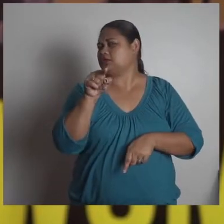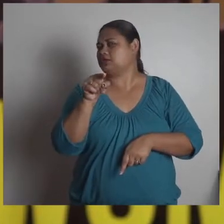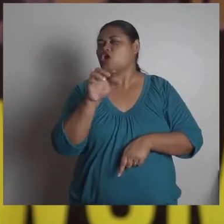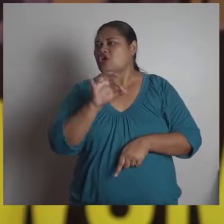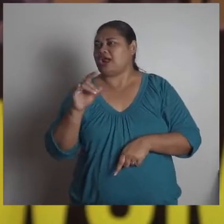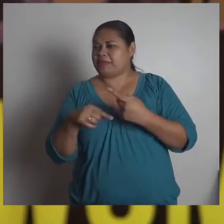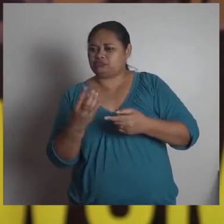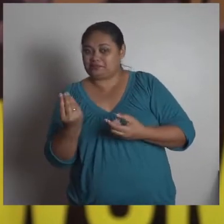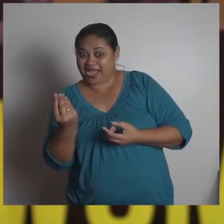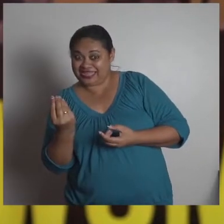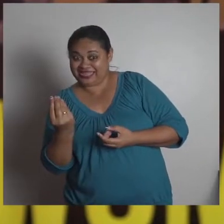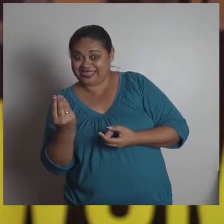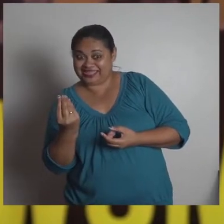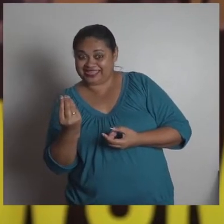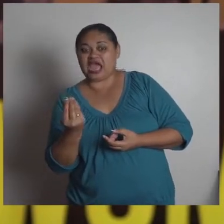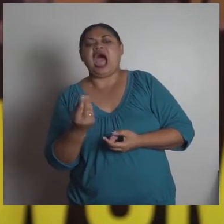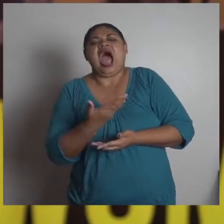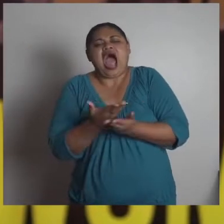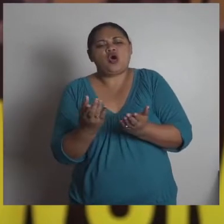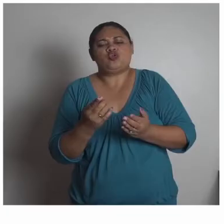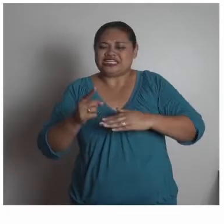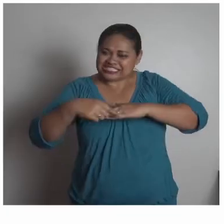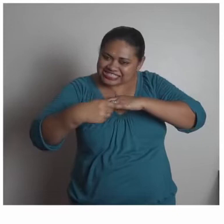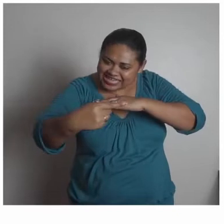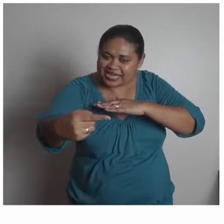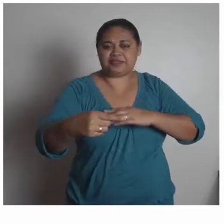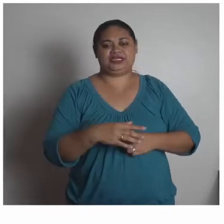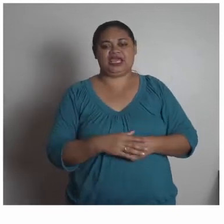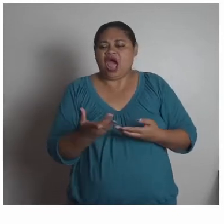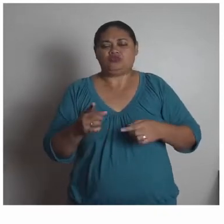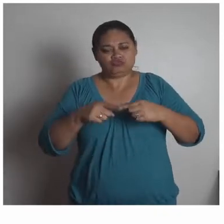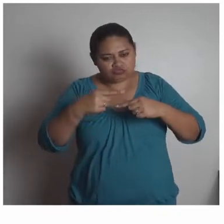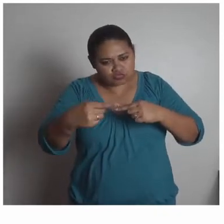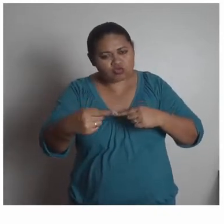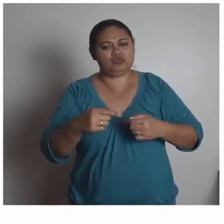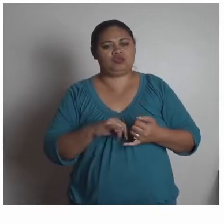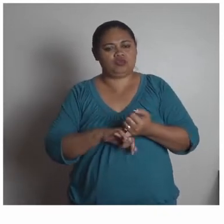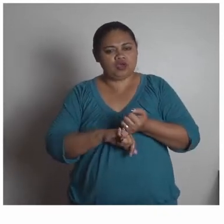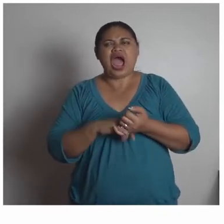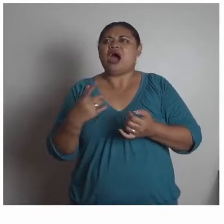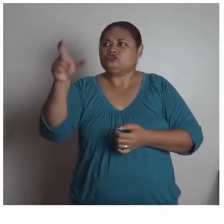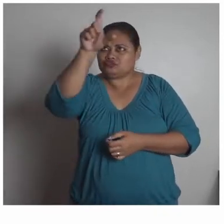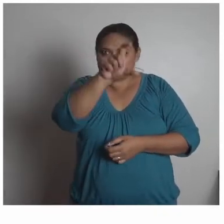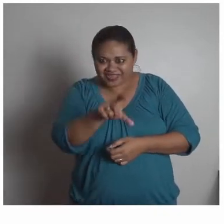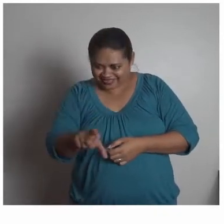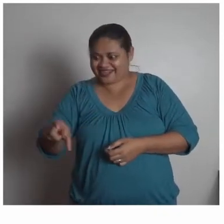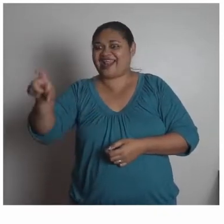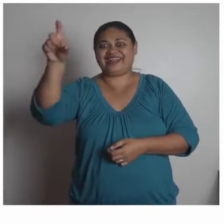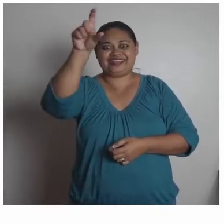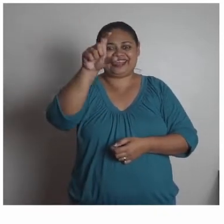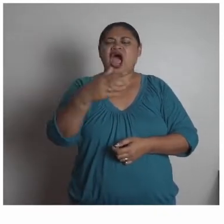way. What do you mean, Noelene? It's not just about money, right? It's about sustainability. It's